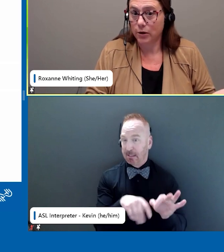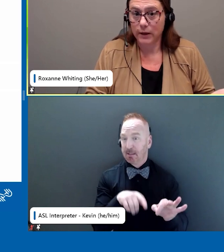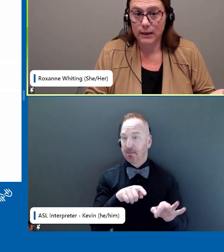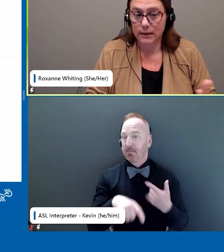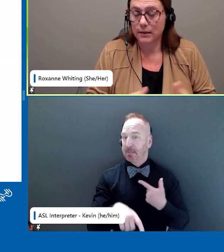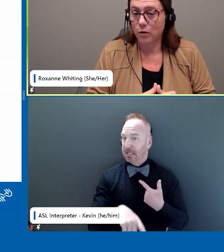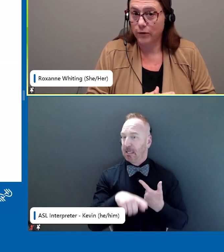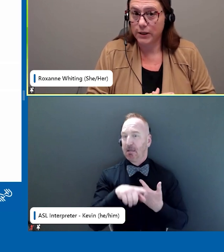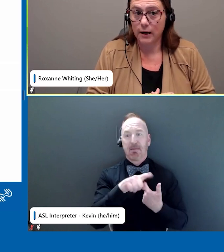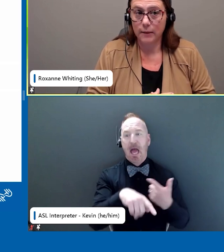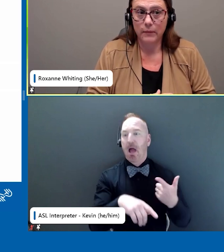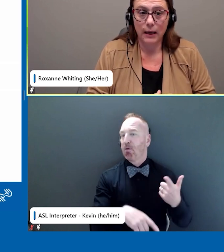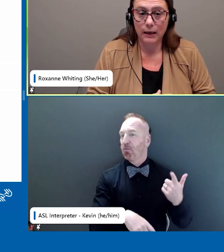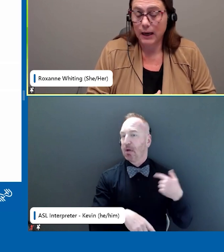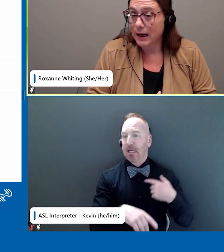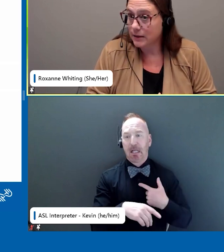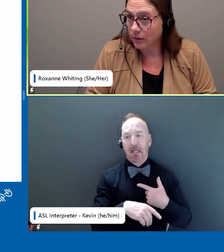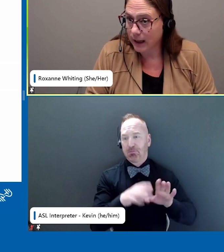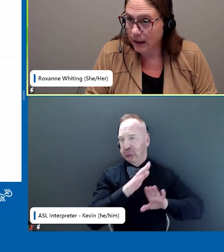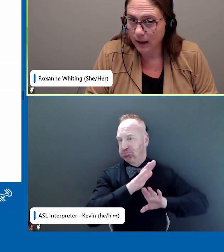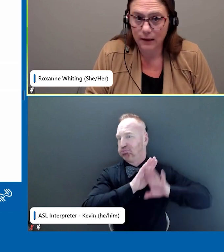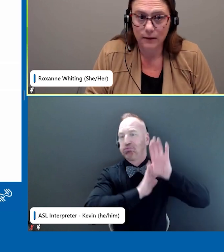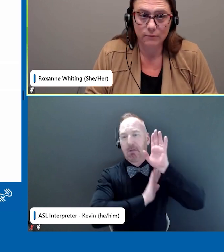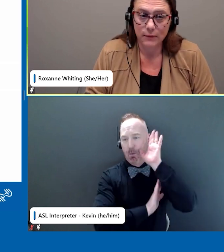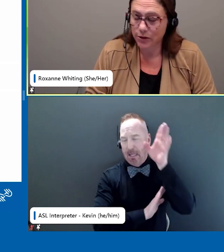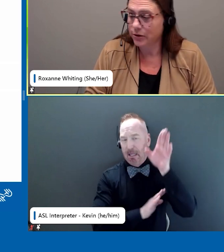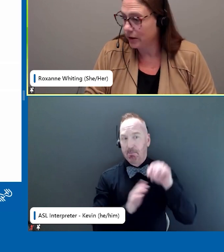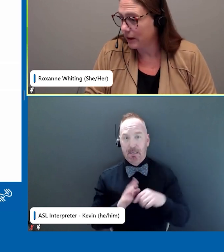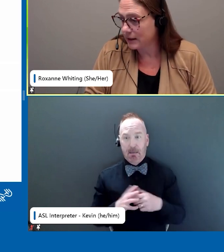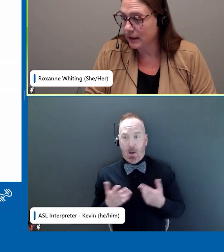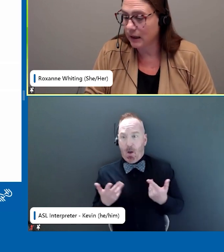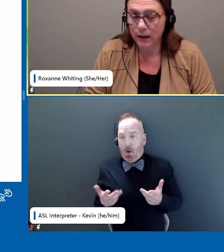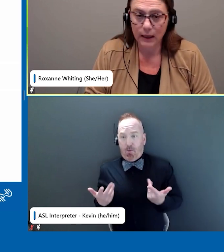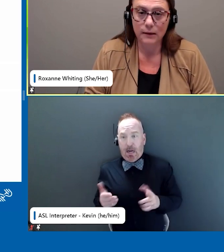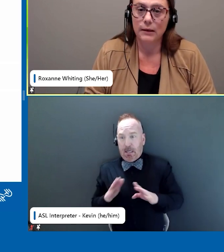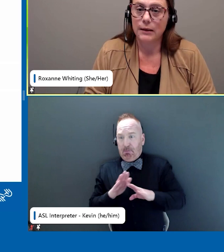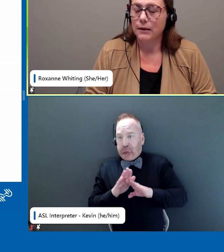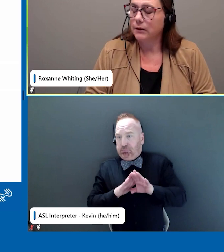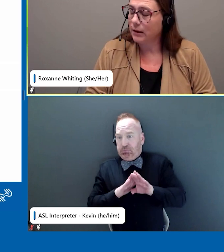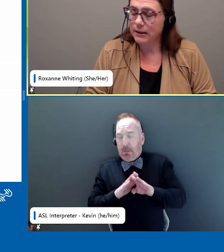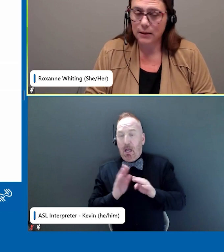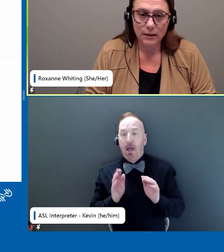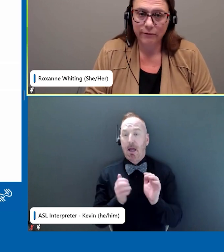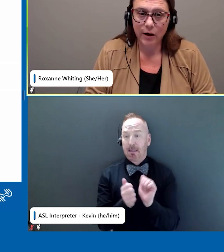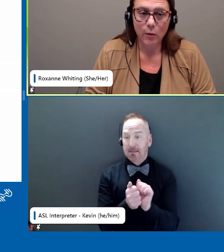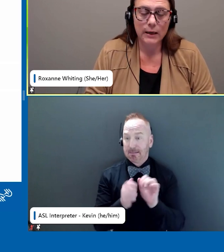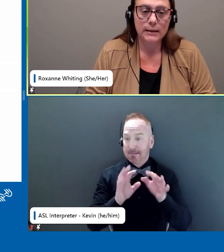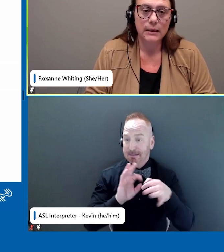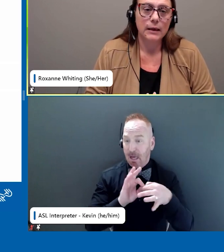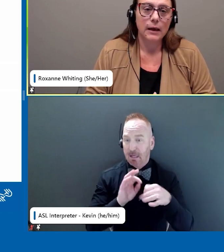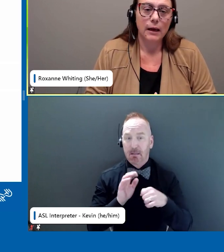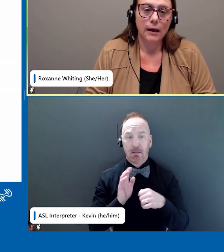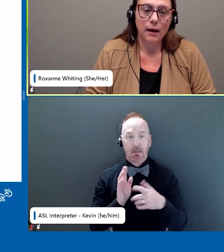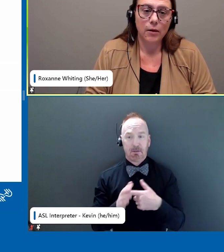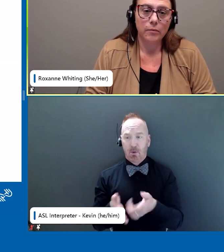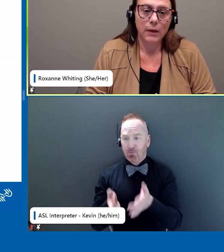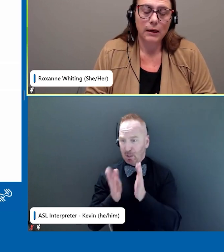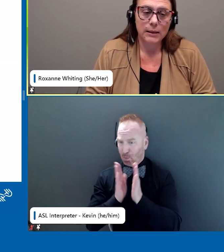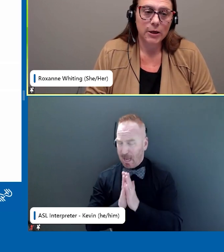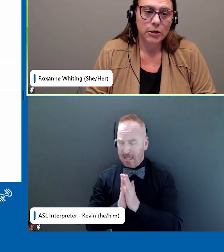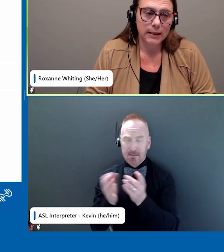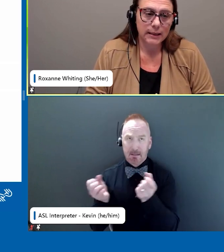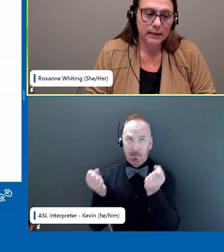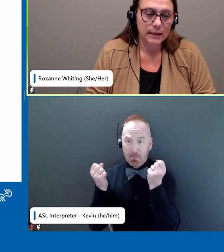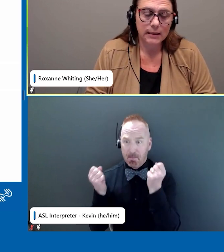will increase over time. And it has already. I can assure you at Asign, we get lots and lots of requests,